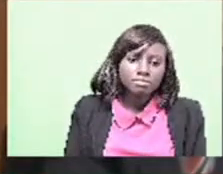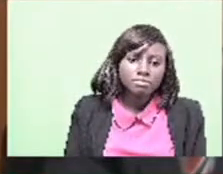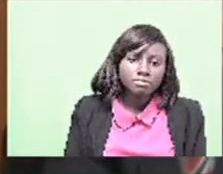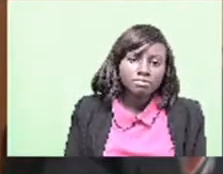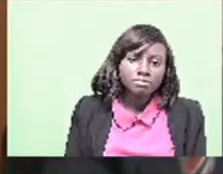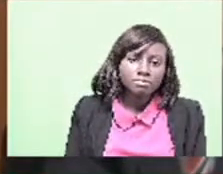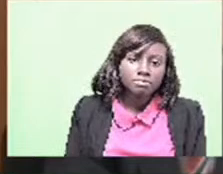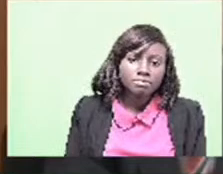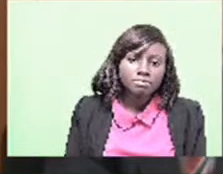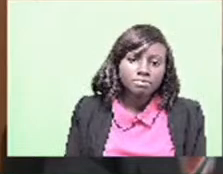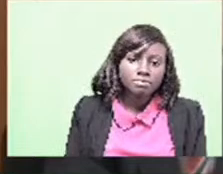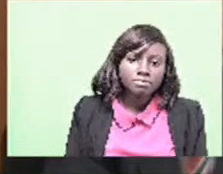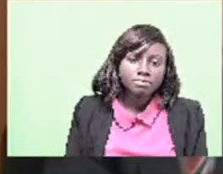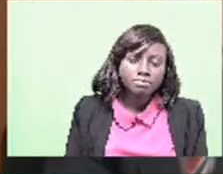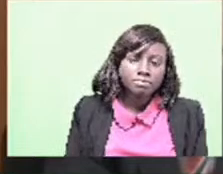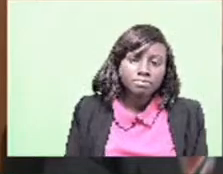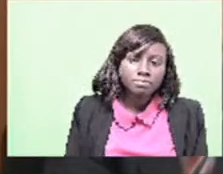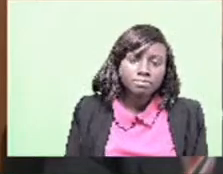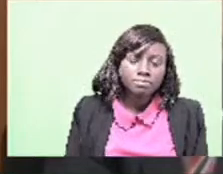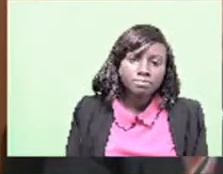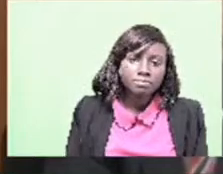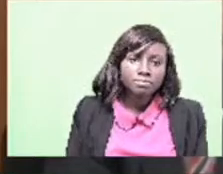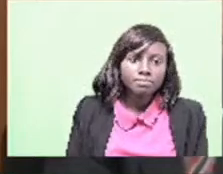Speaker. Madam Speaker,